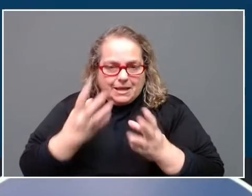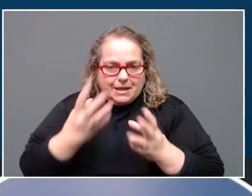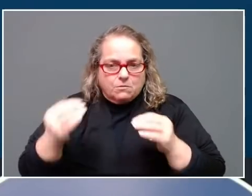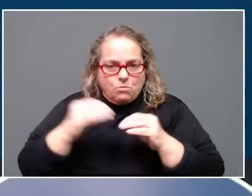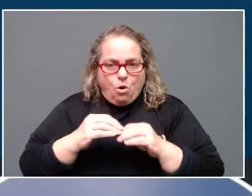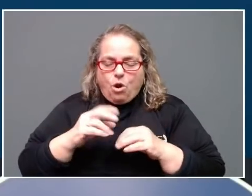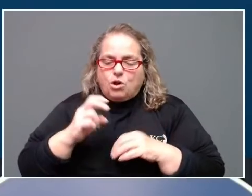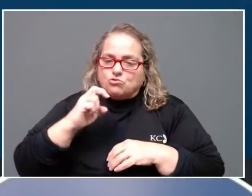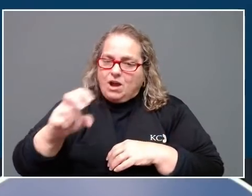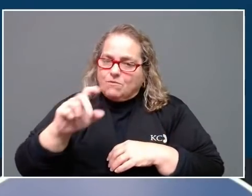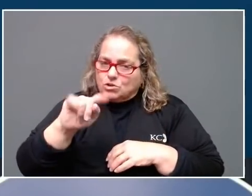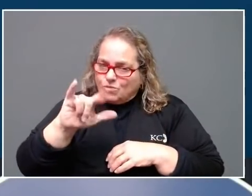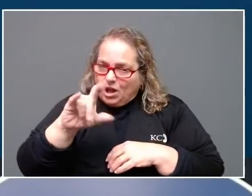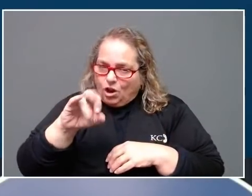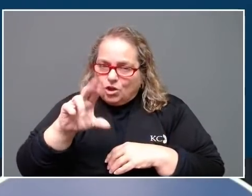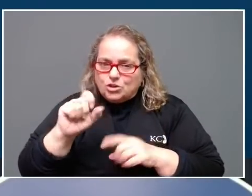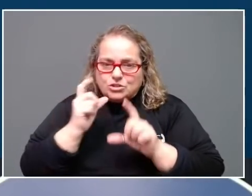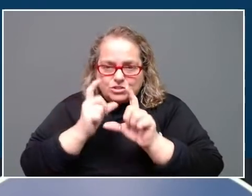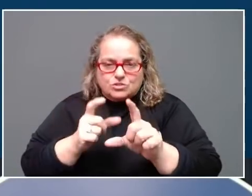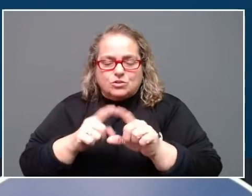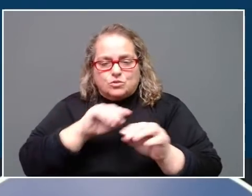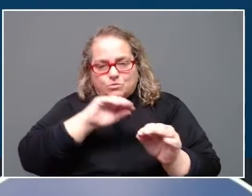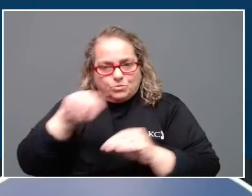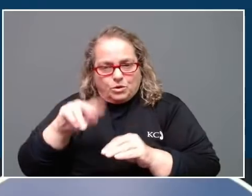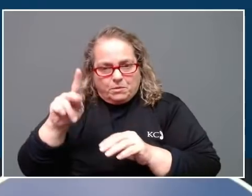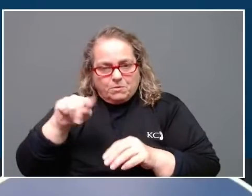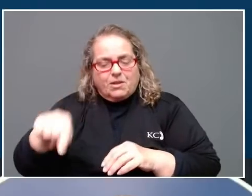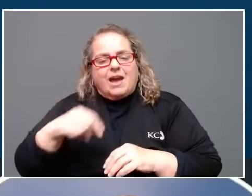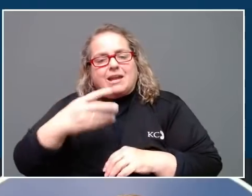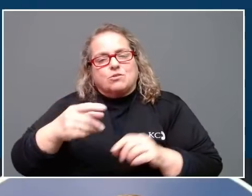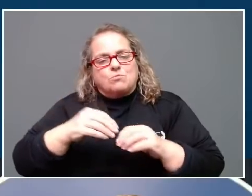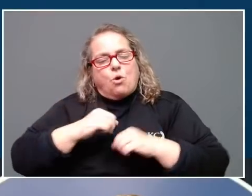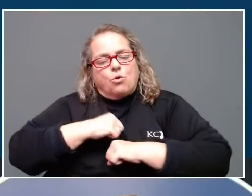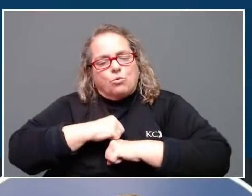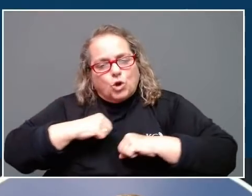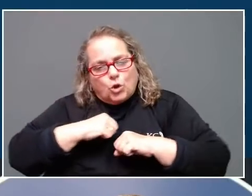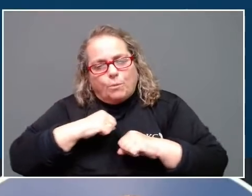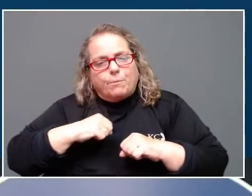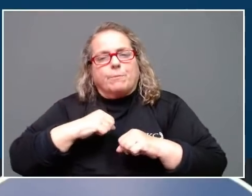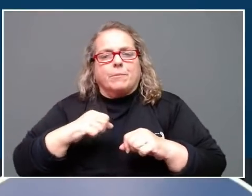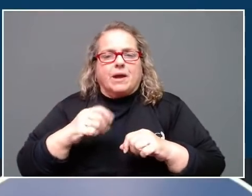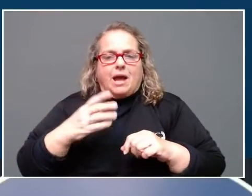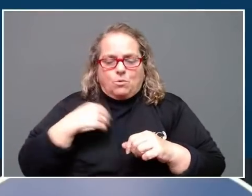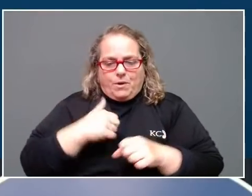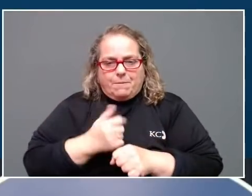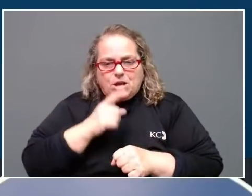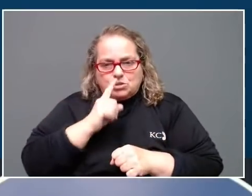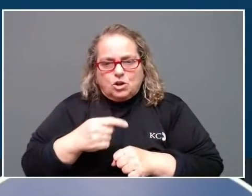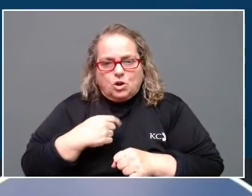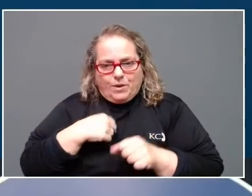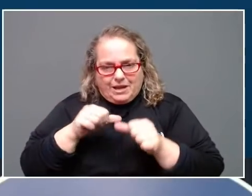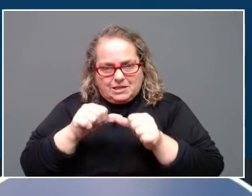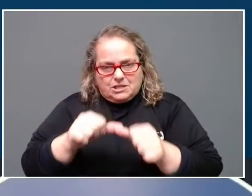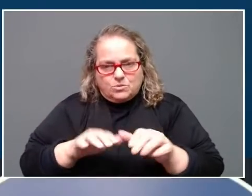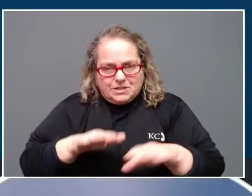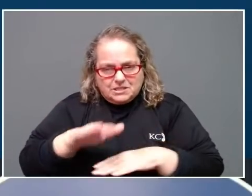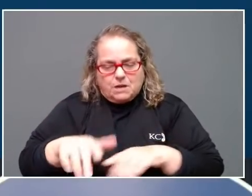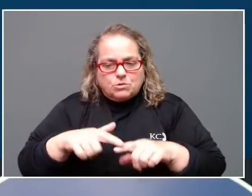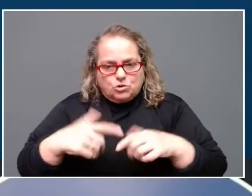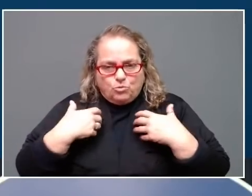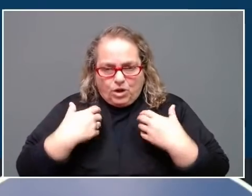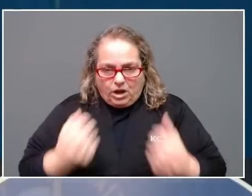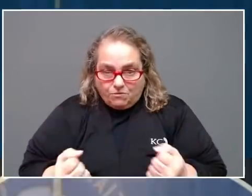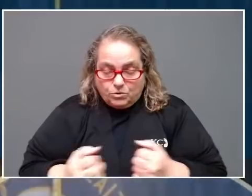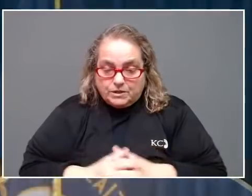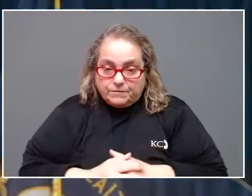in, and it gives you a little more breathing room. And we want to make sure that we are continuing those steps towards recovery. All right,